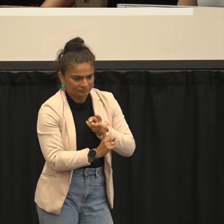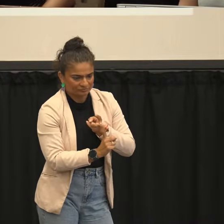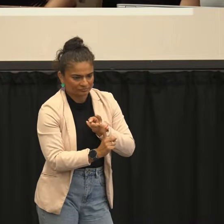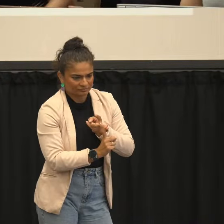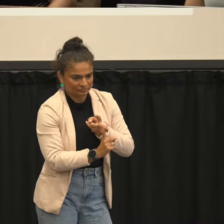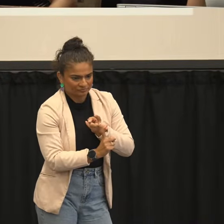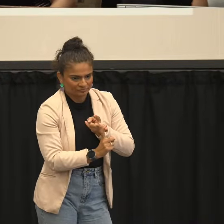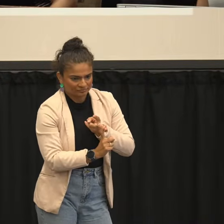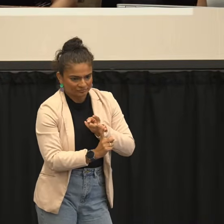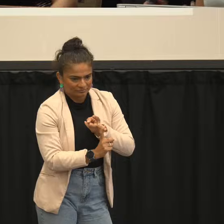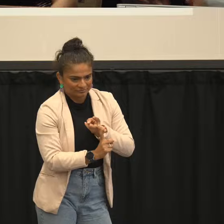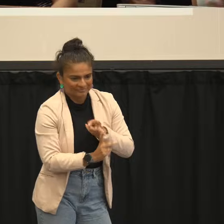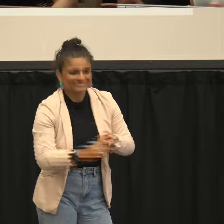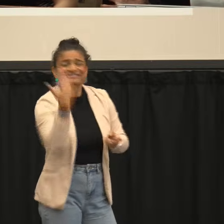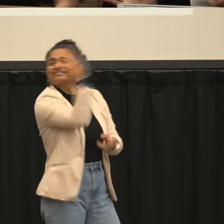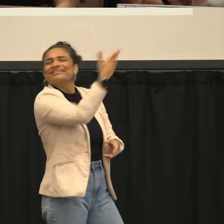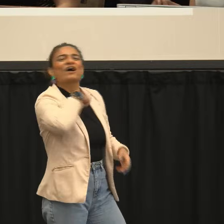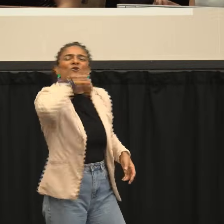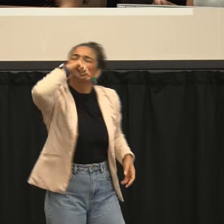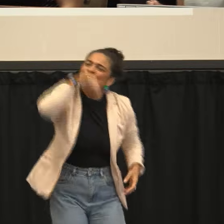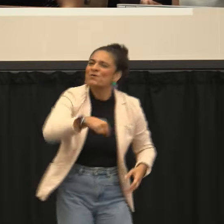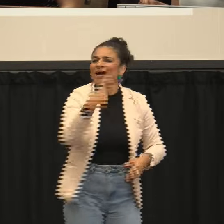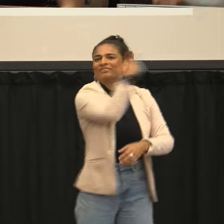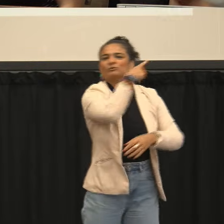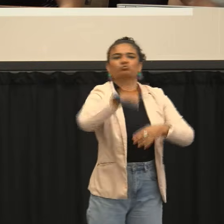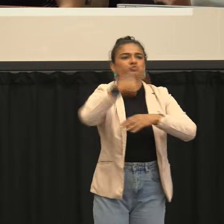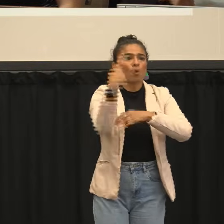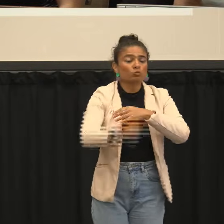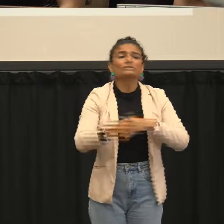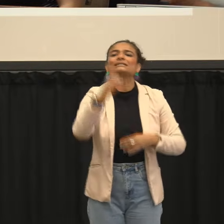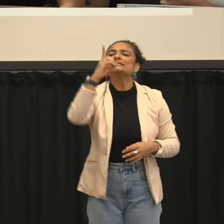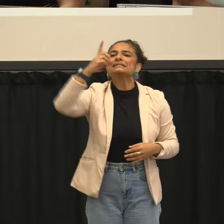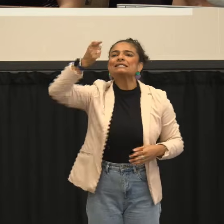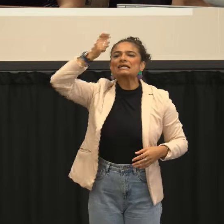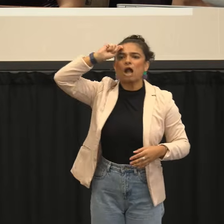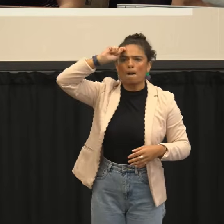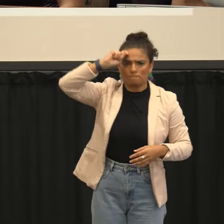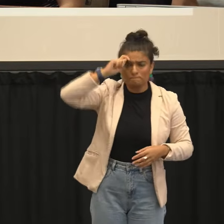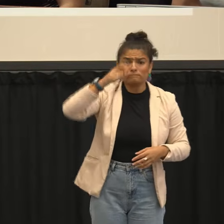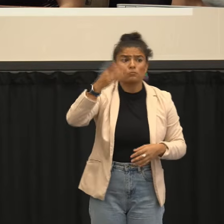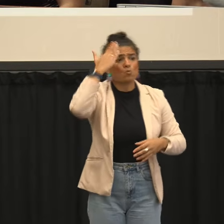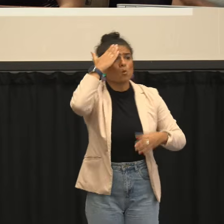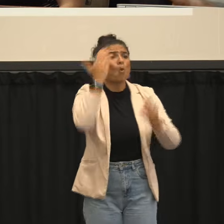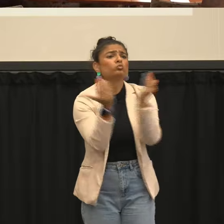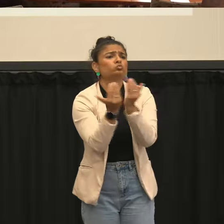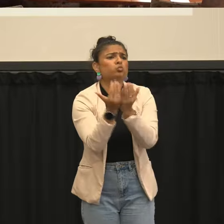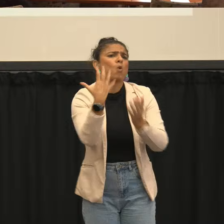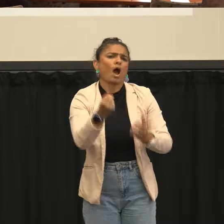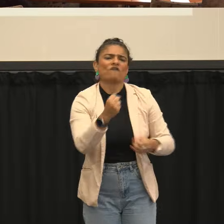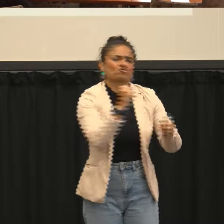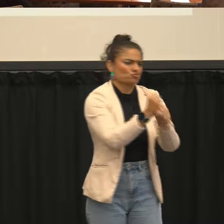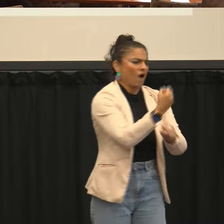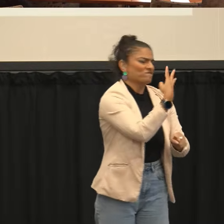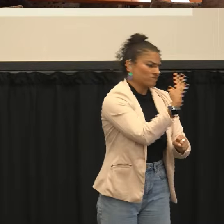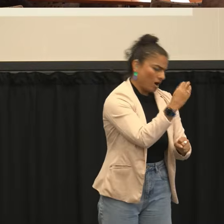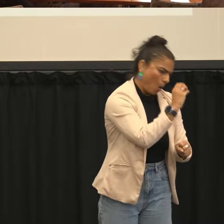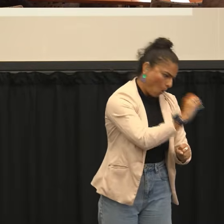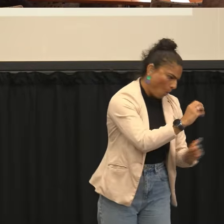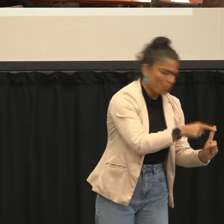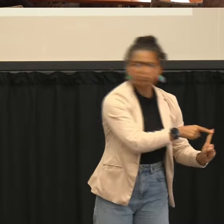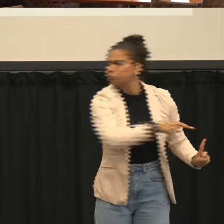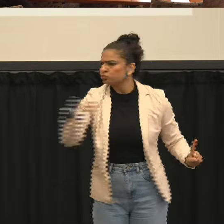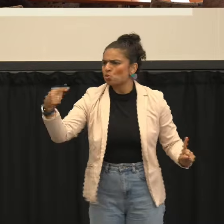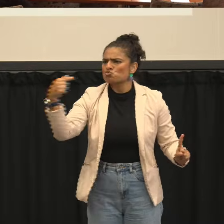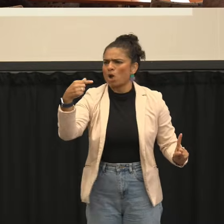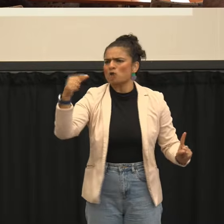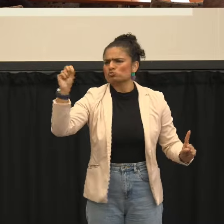teach, to use for teaching. And I love this project. This is the DCAPS project. Within the